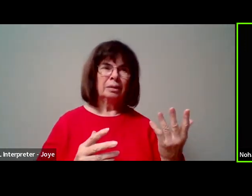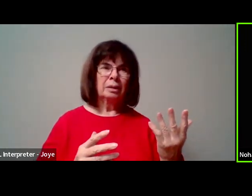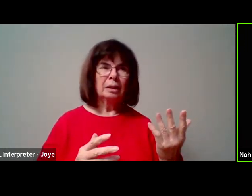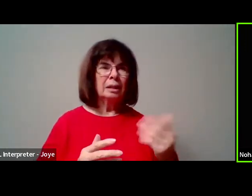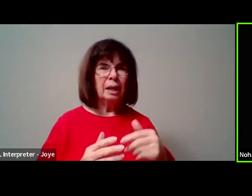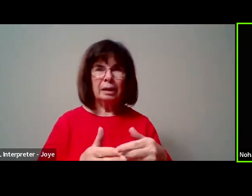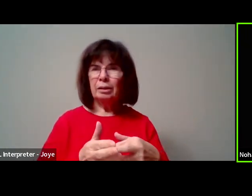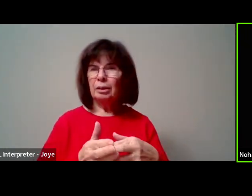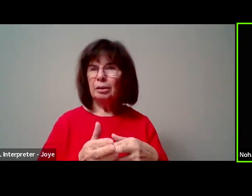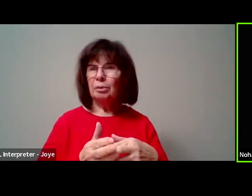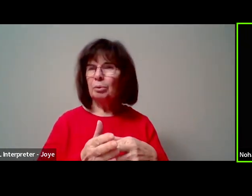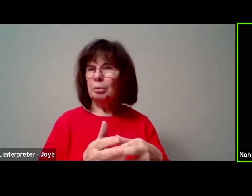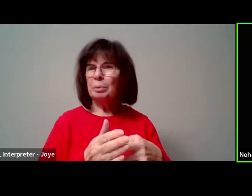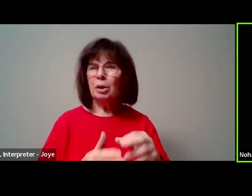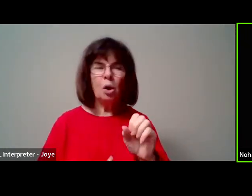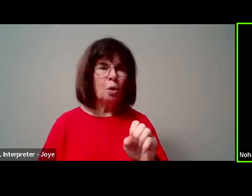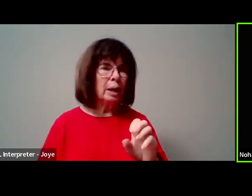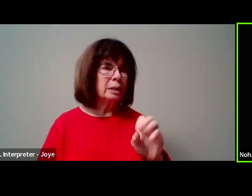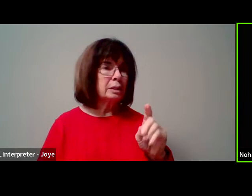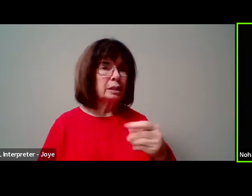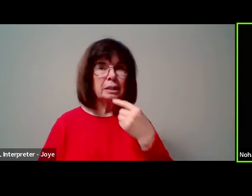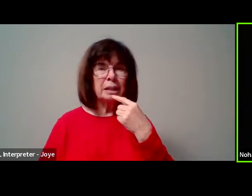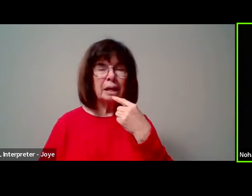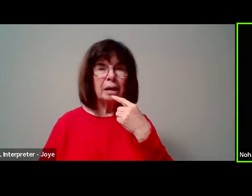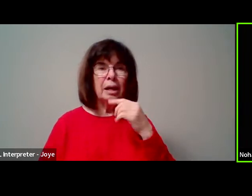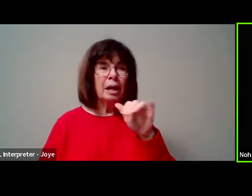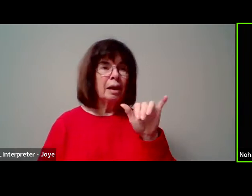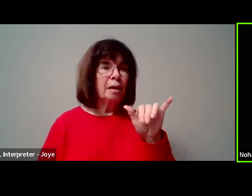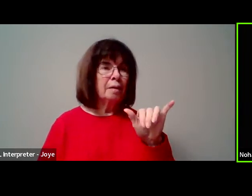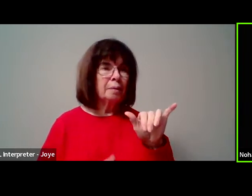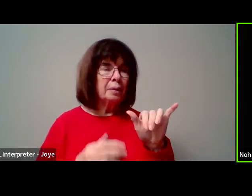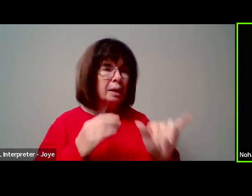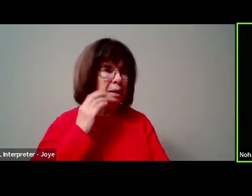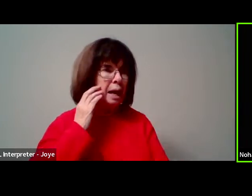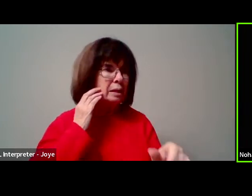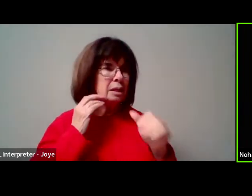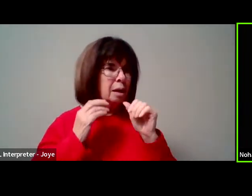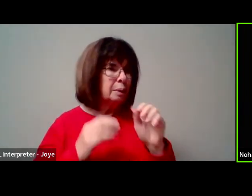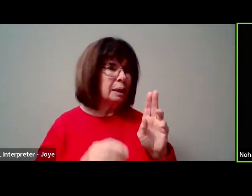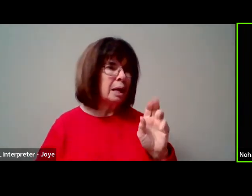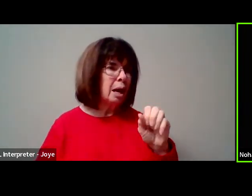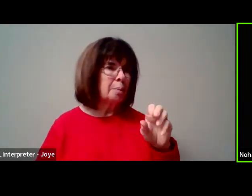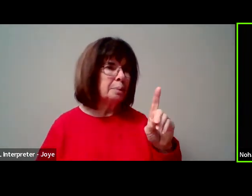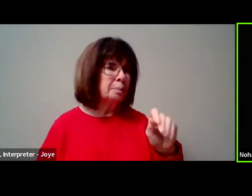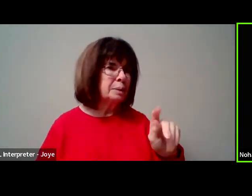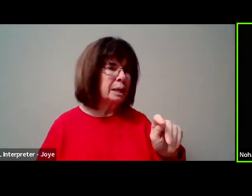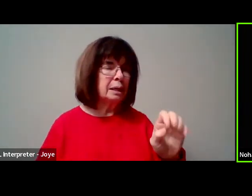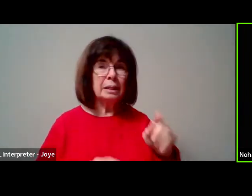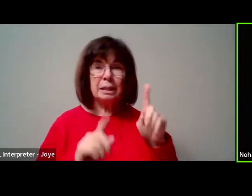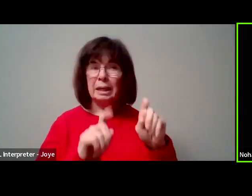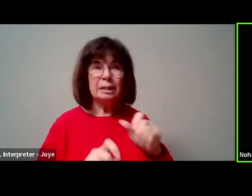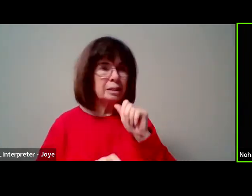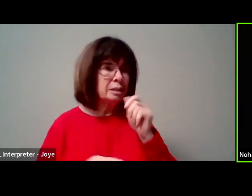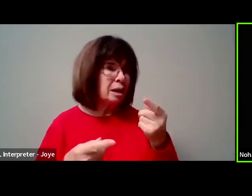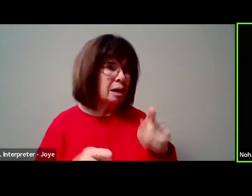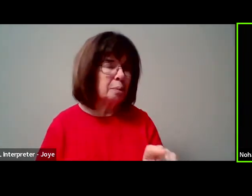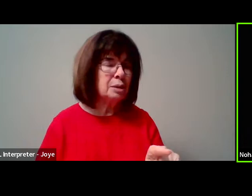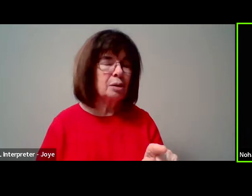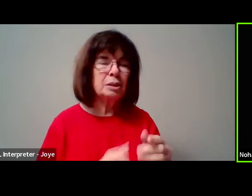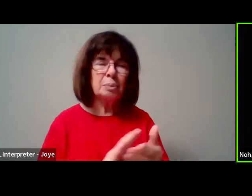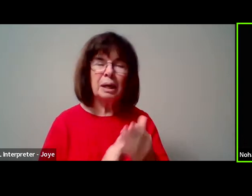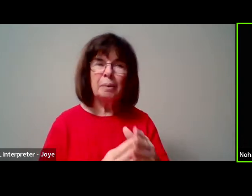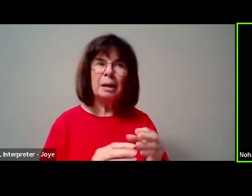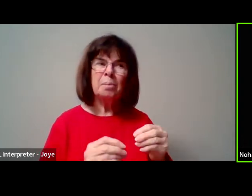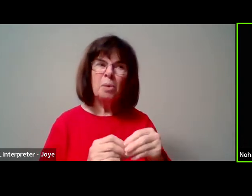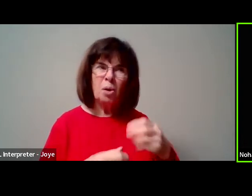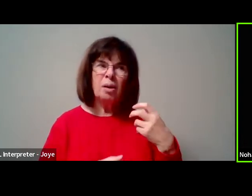representative from OUSD relayed, that dashboard is no longer being updated. The testing isn't happening. So it's getting harder and harder to